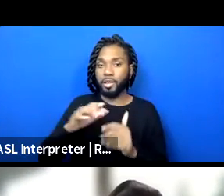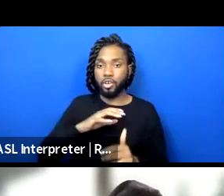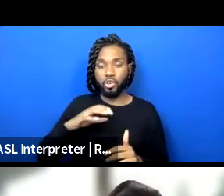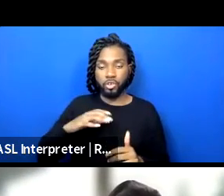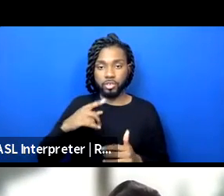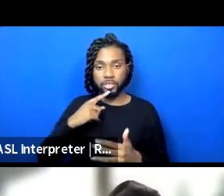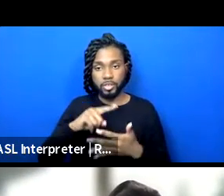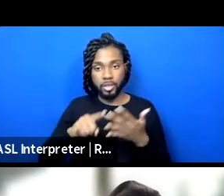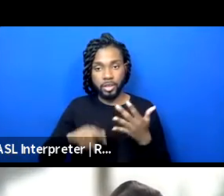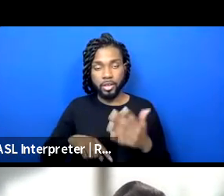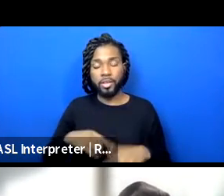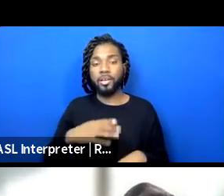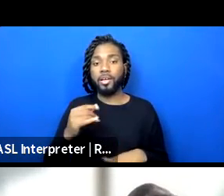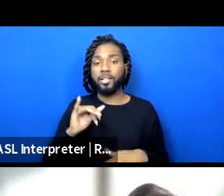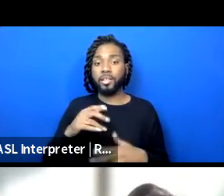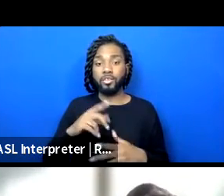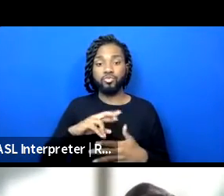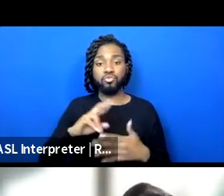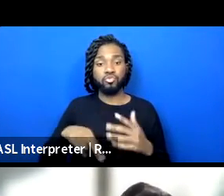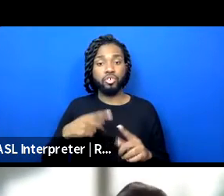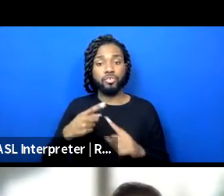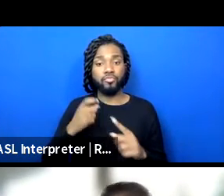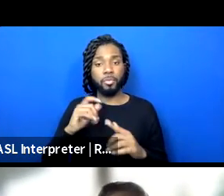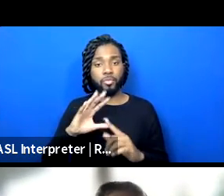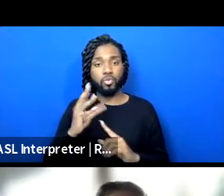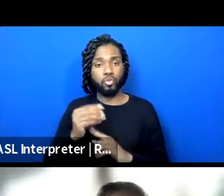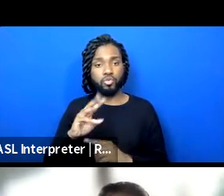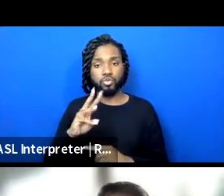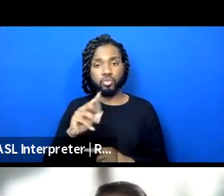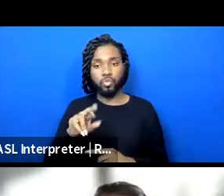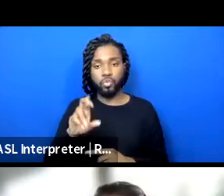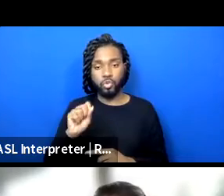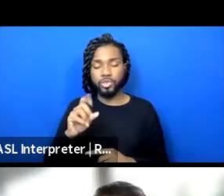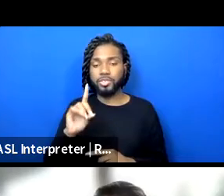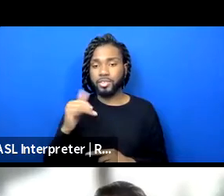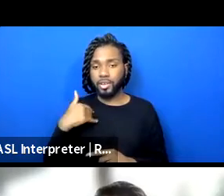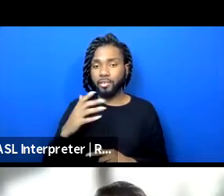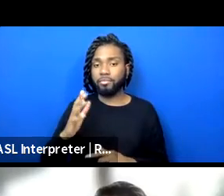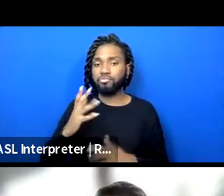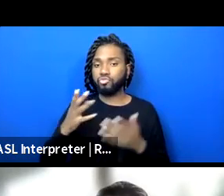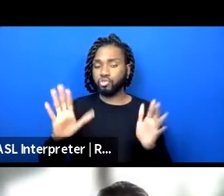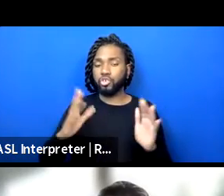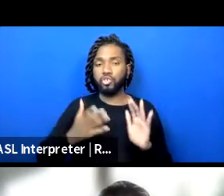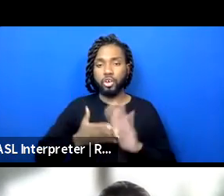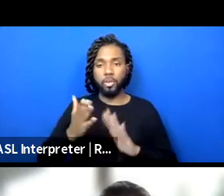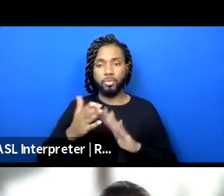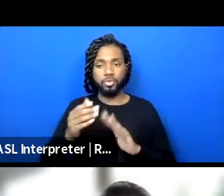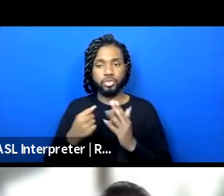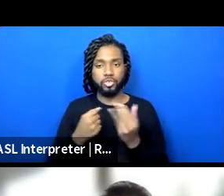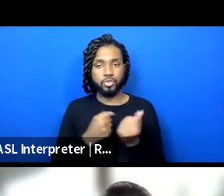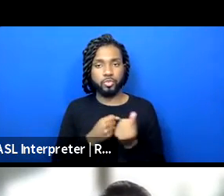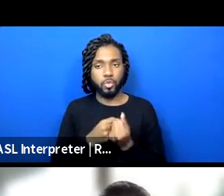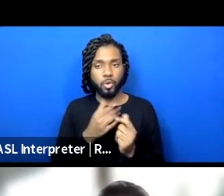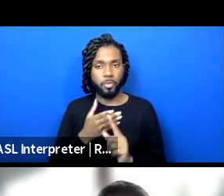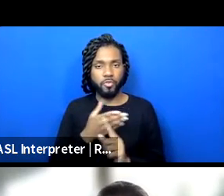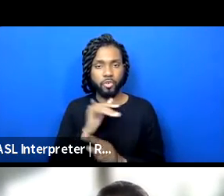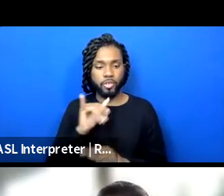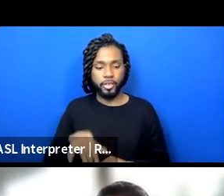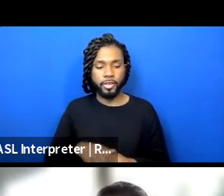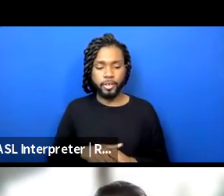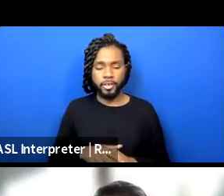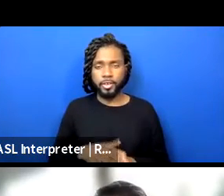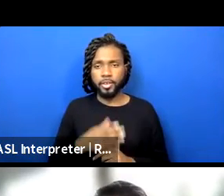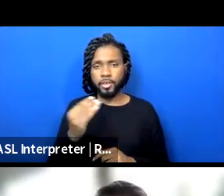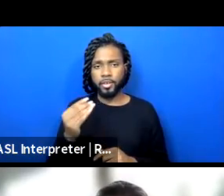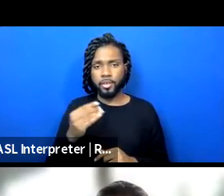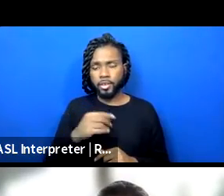an outcome from the culture wars. There had been general operating support, seasonal support before that.